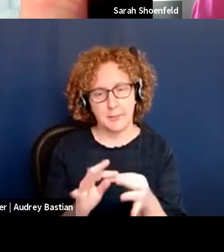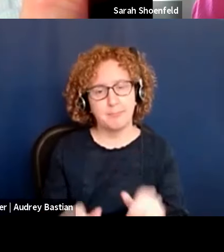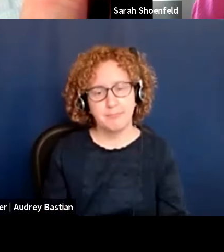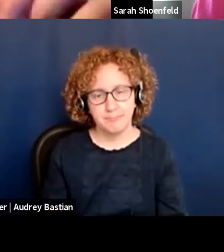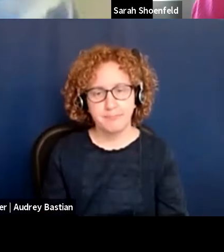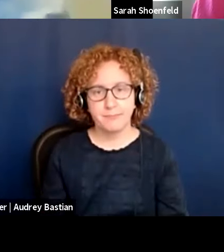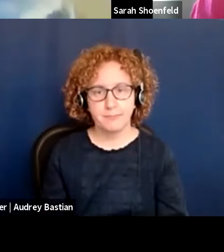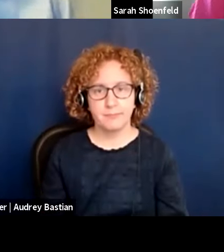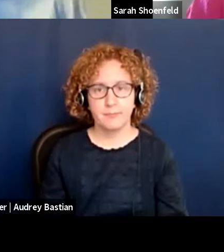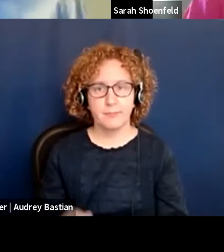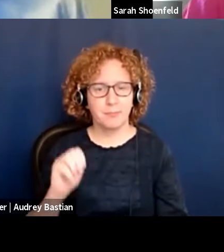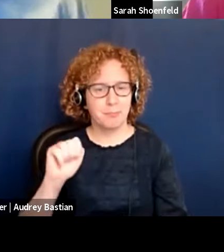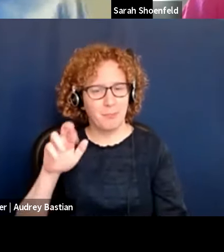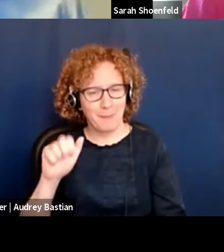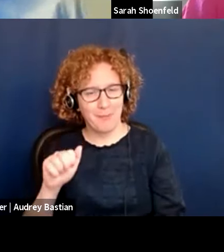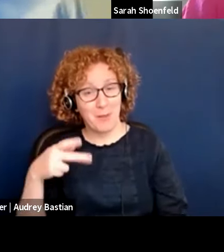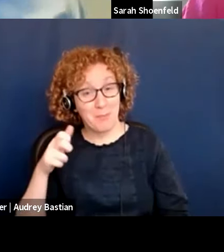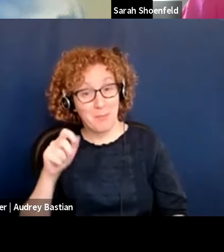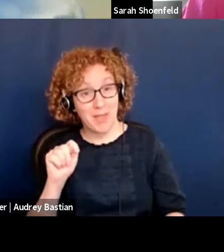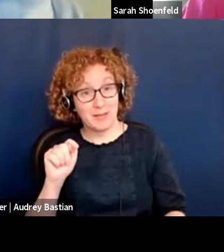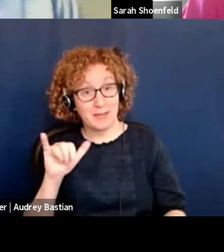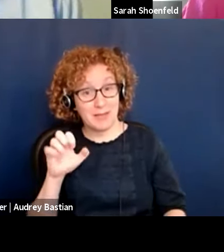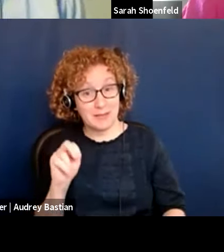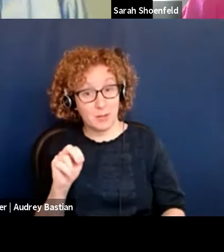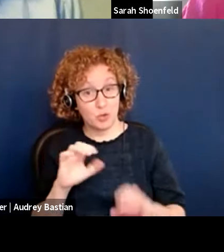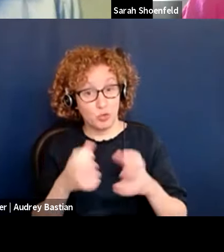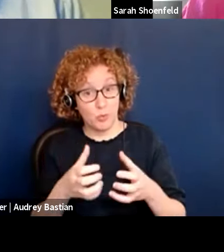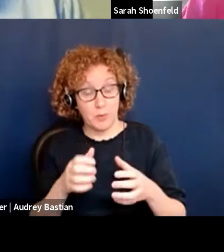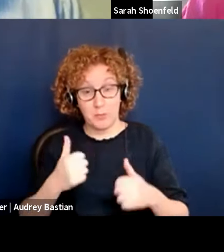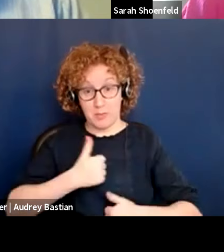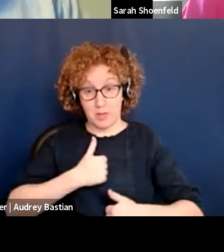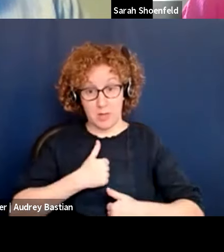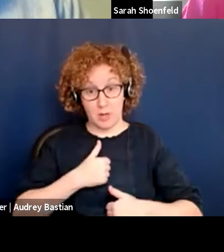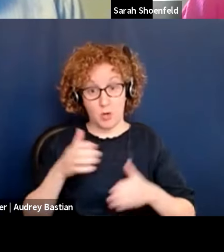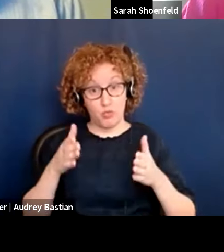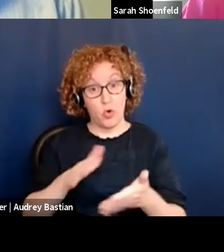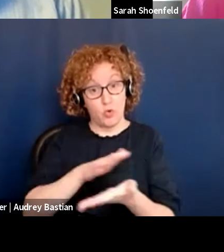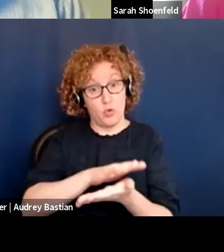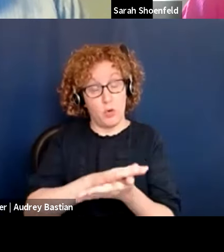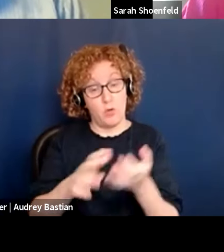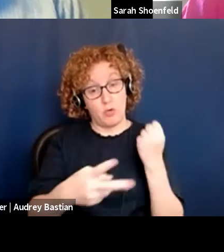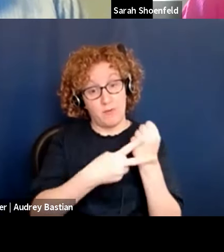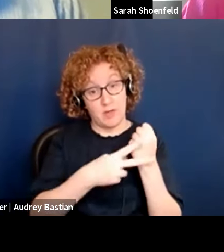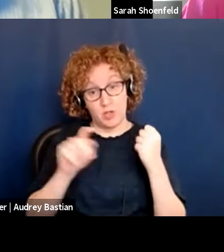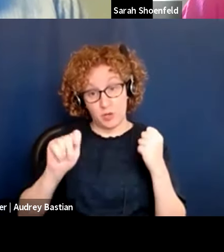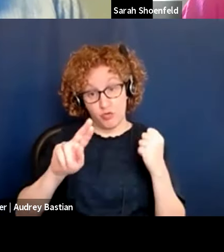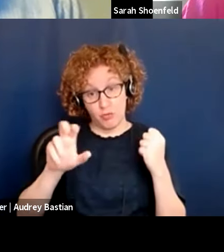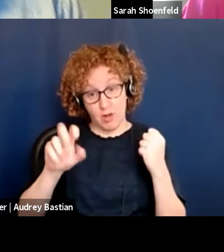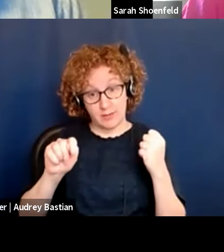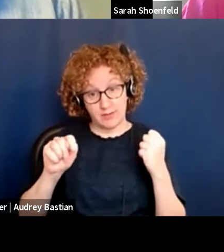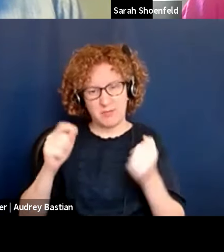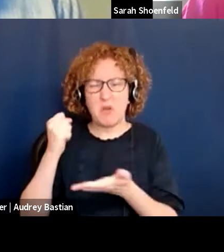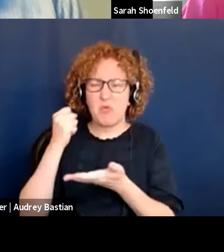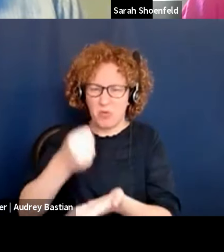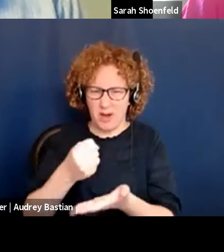say that Pat Tyson's group, the Military Road School Preservation Trust, has been our grant sponsor